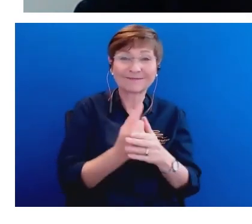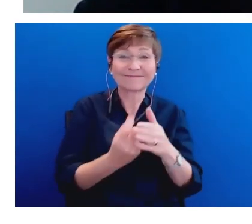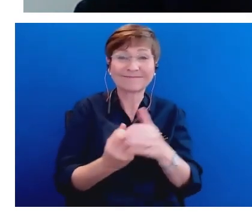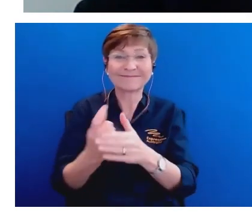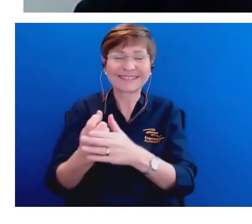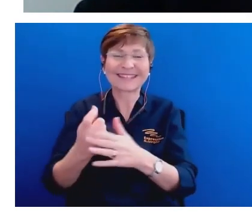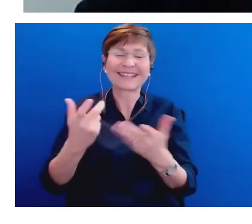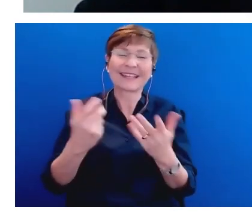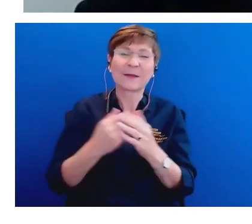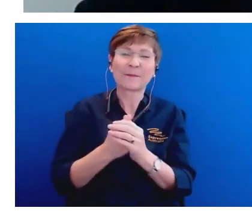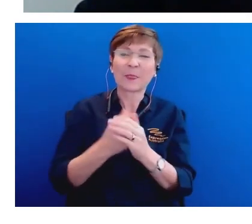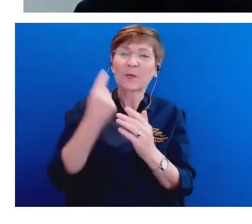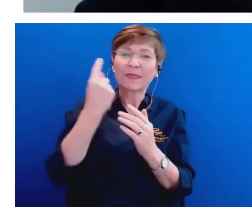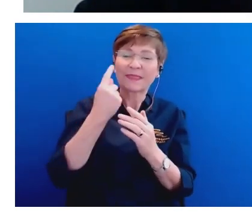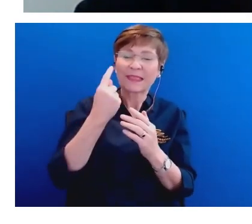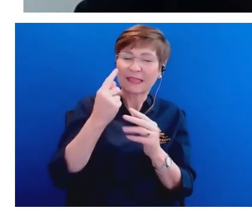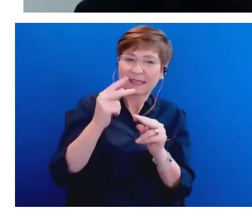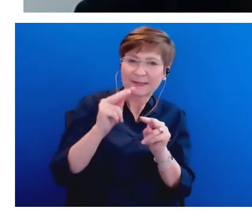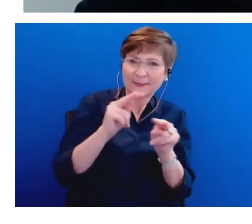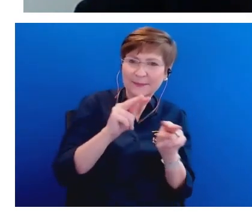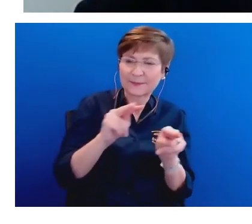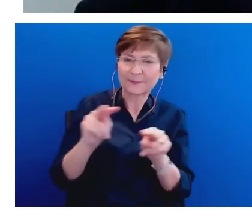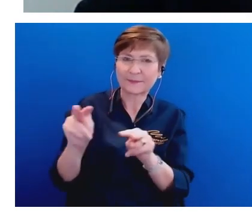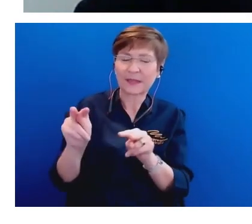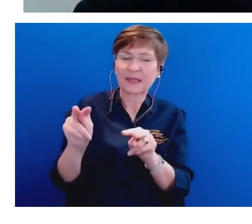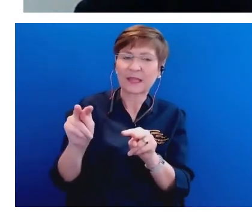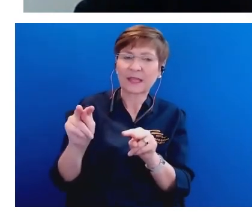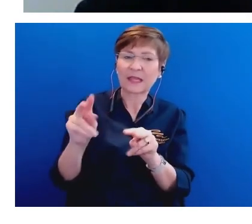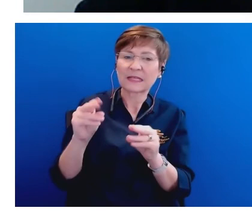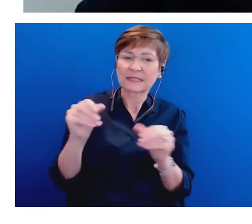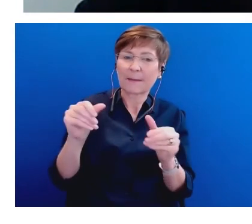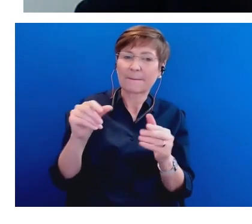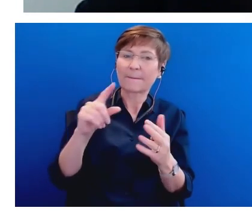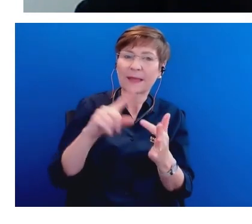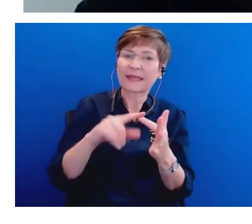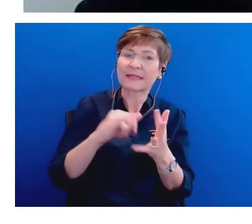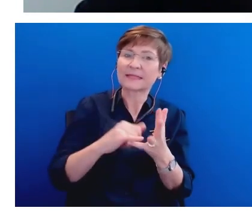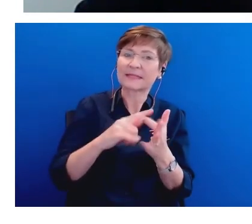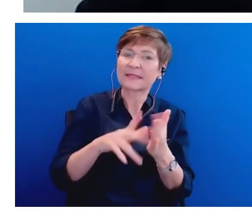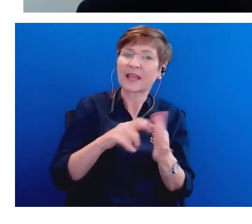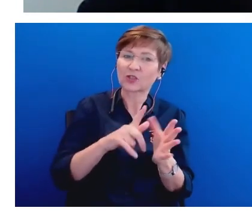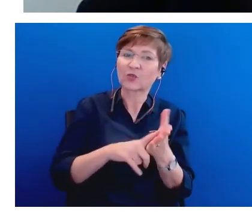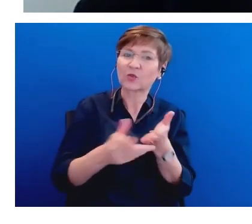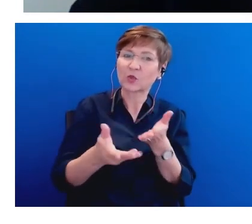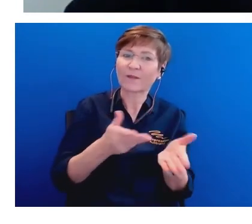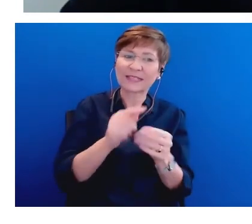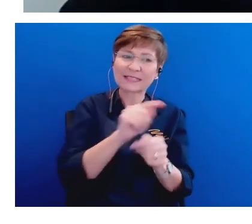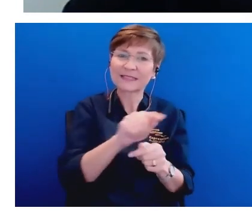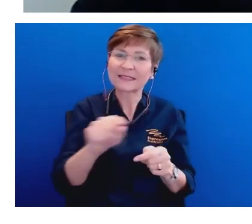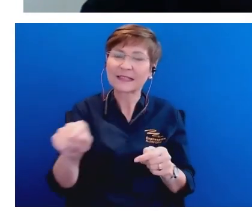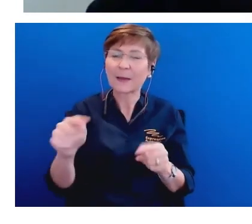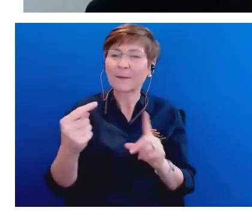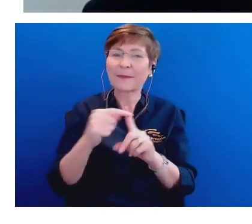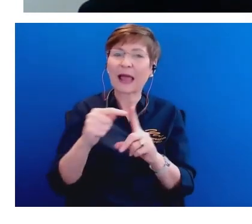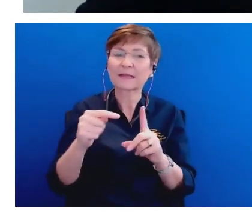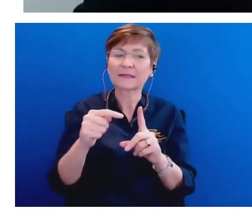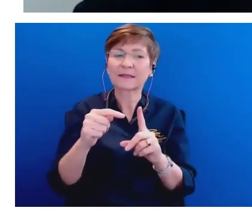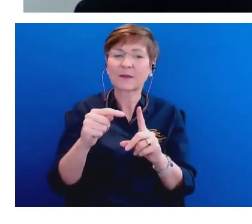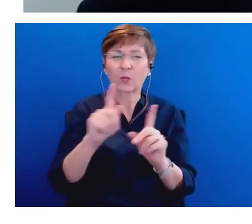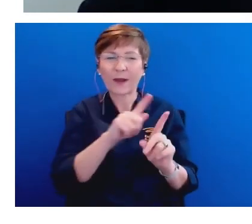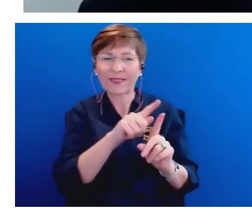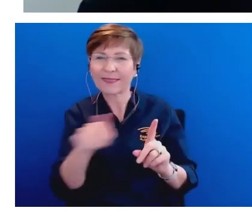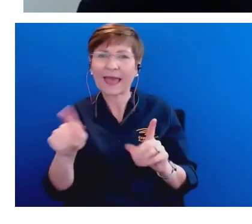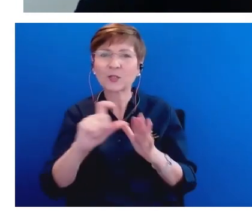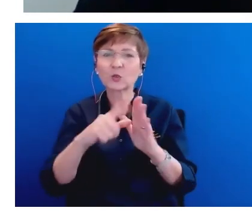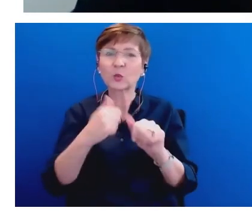industry activity around essential services and those kinds of COVID-19 responses. And